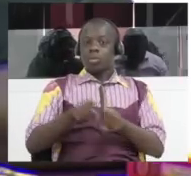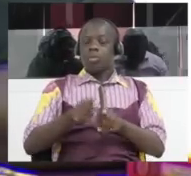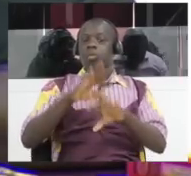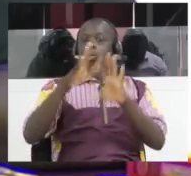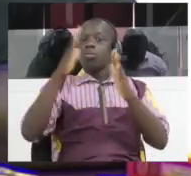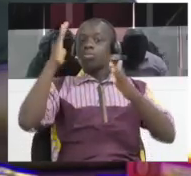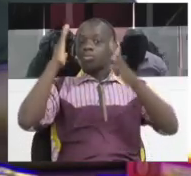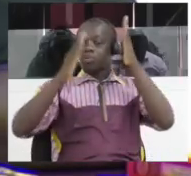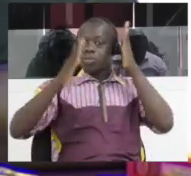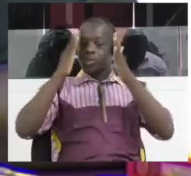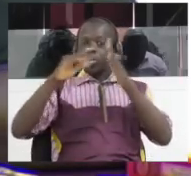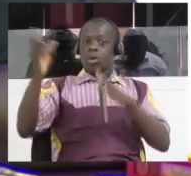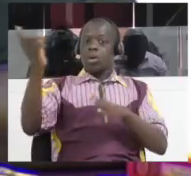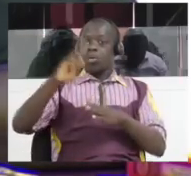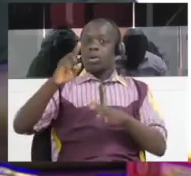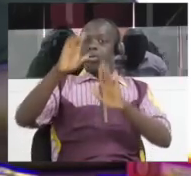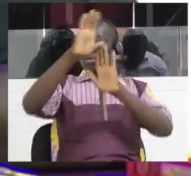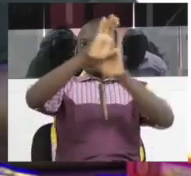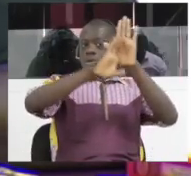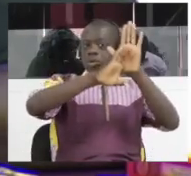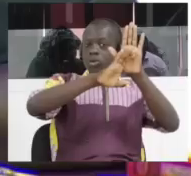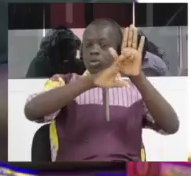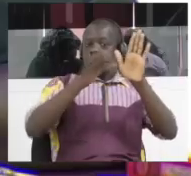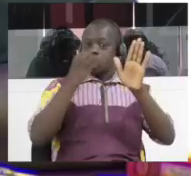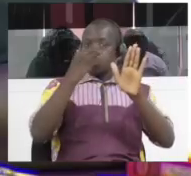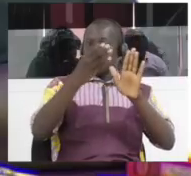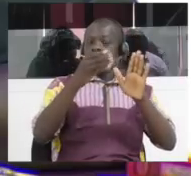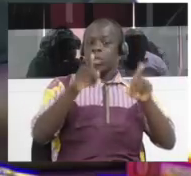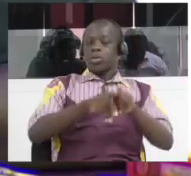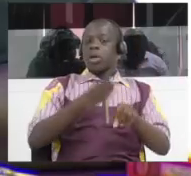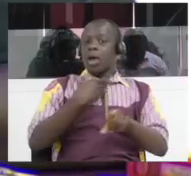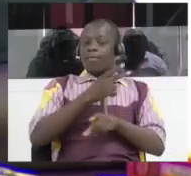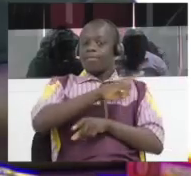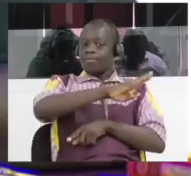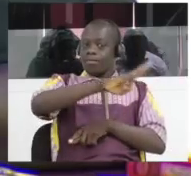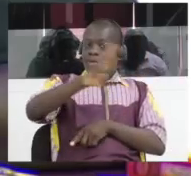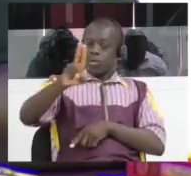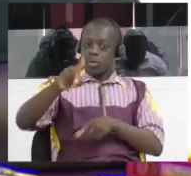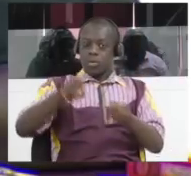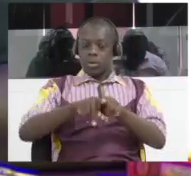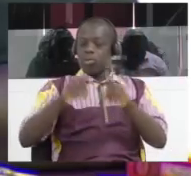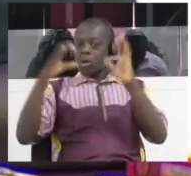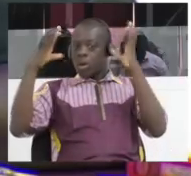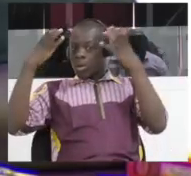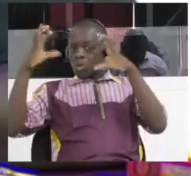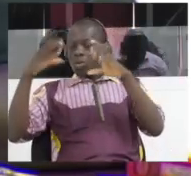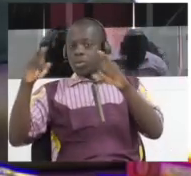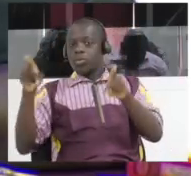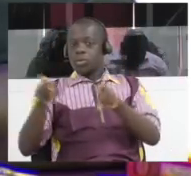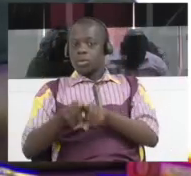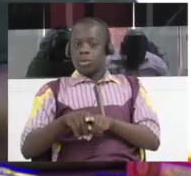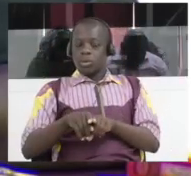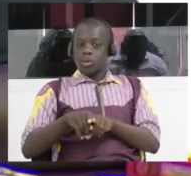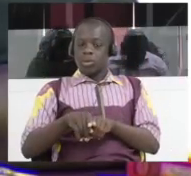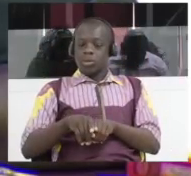know, were busy with what our constitutional role and mandate was, and certainly we had no cause, you